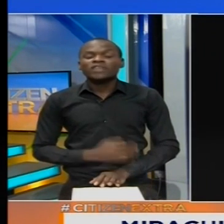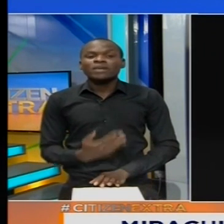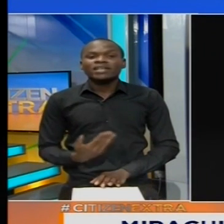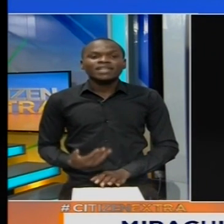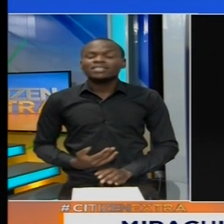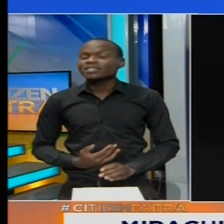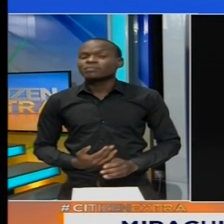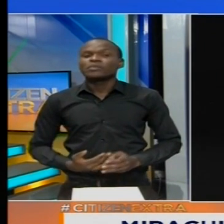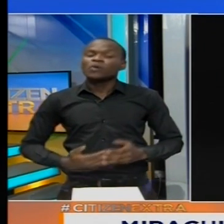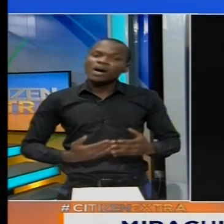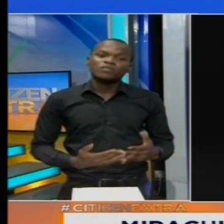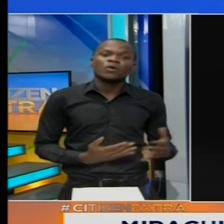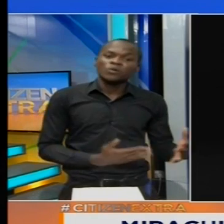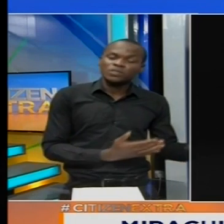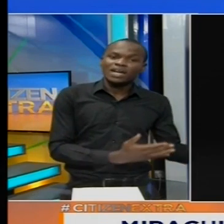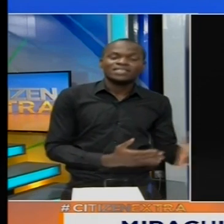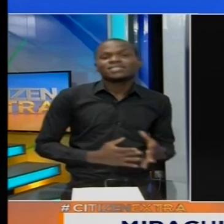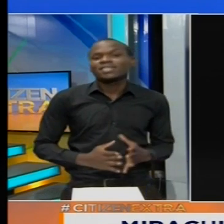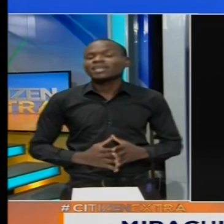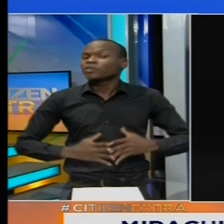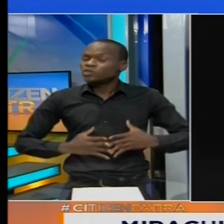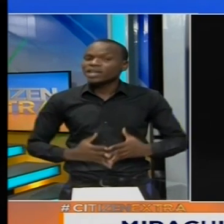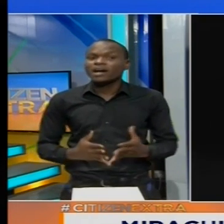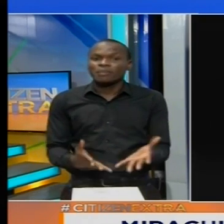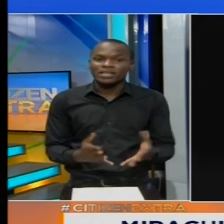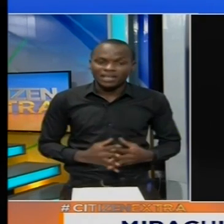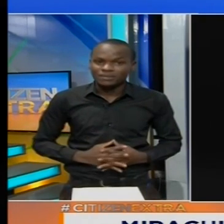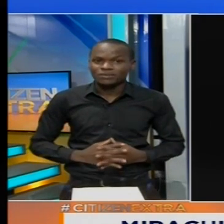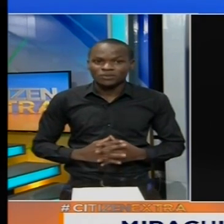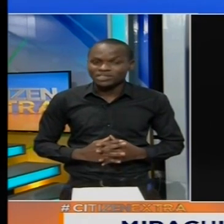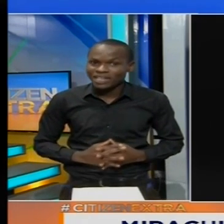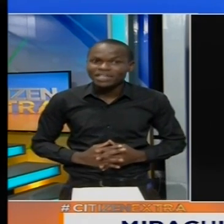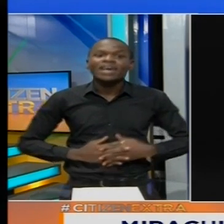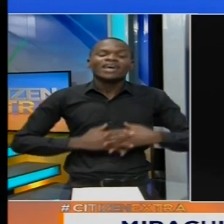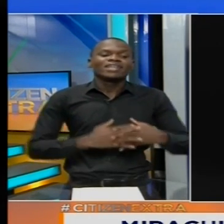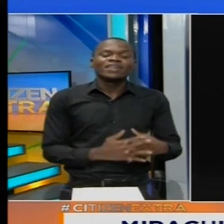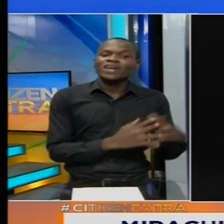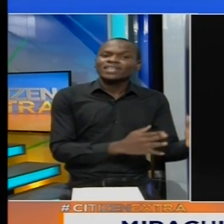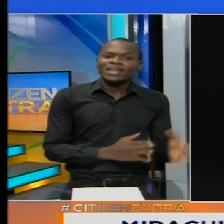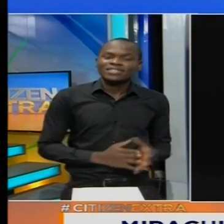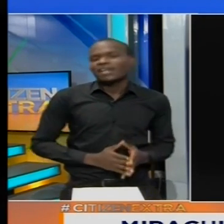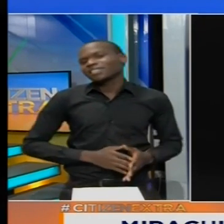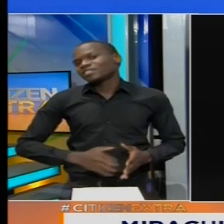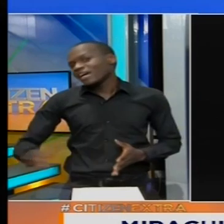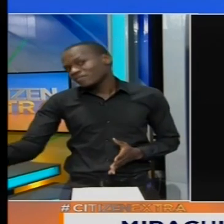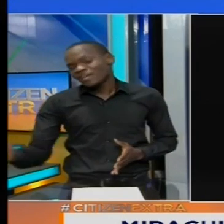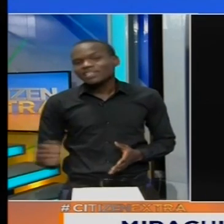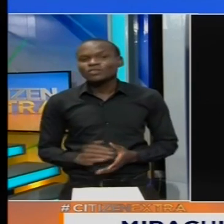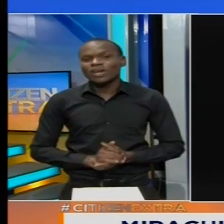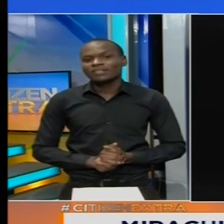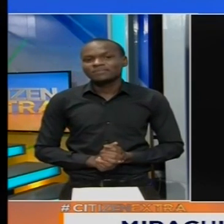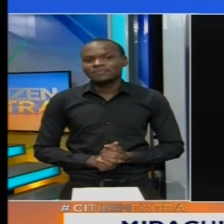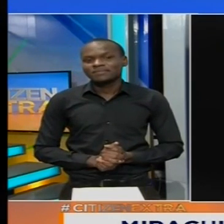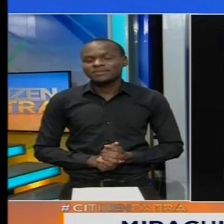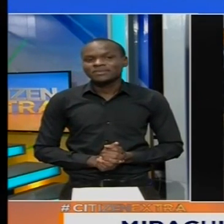wife time and again tells him, you have to go to church. And he says, I usually accompany her to the church and leave at the gate as I drive